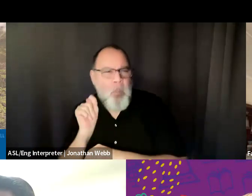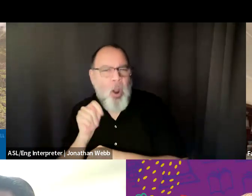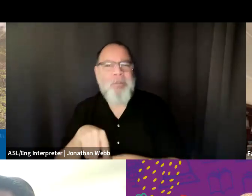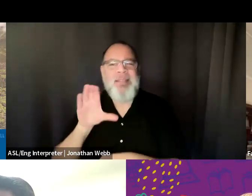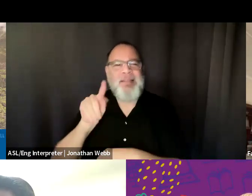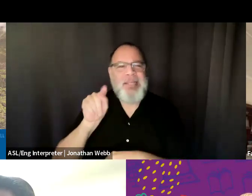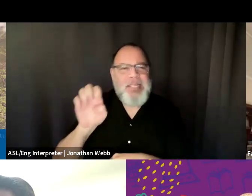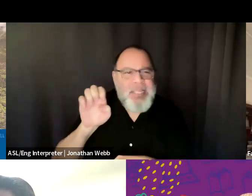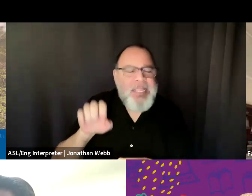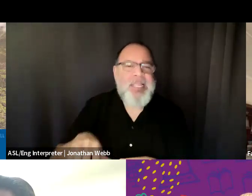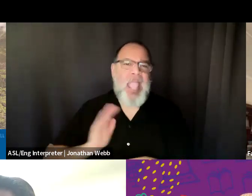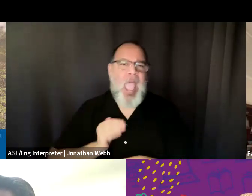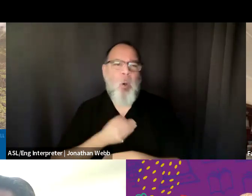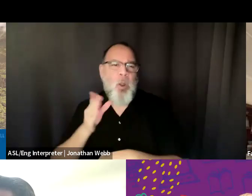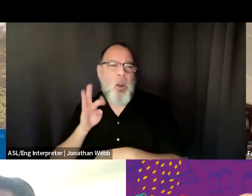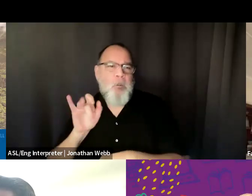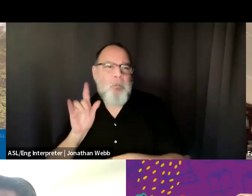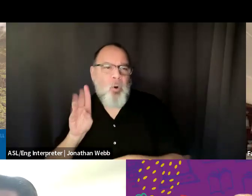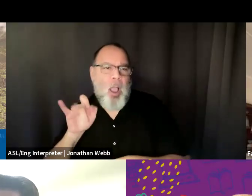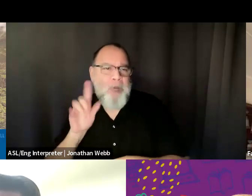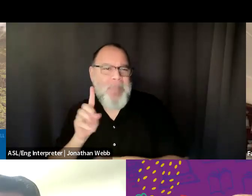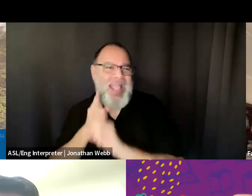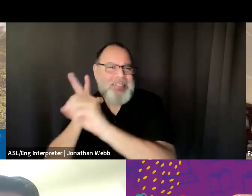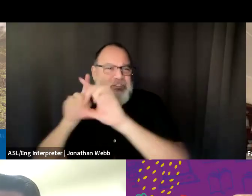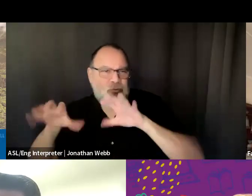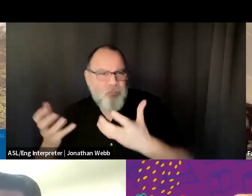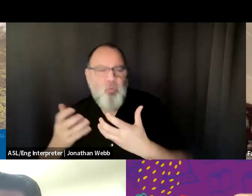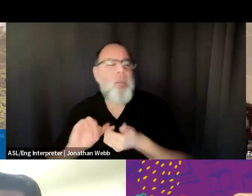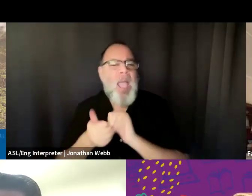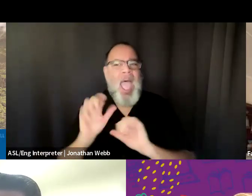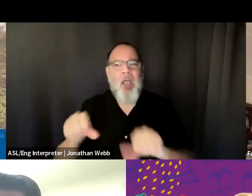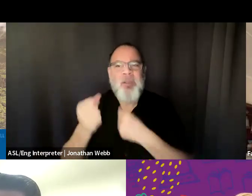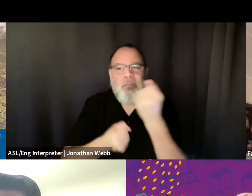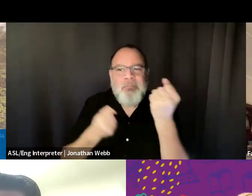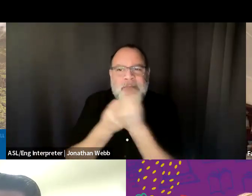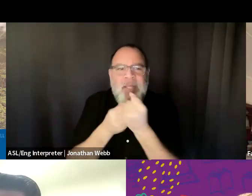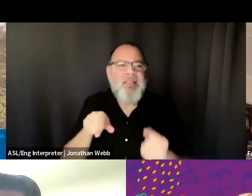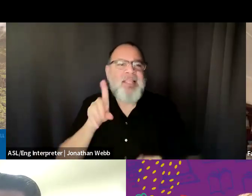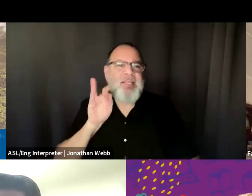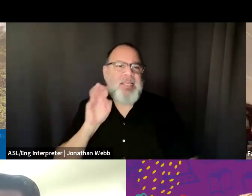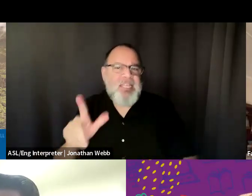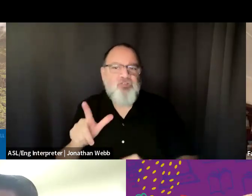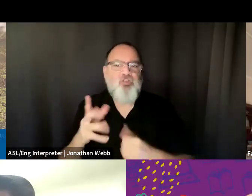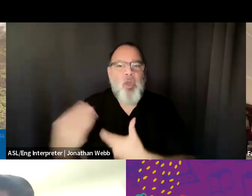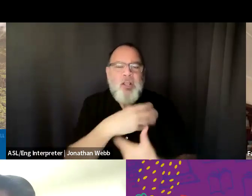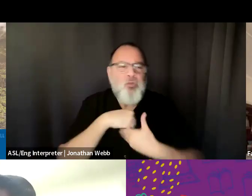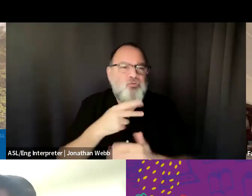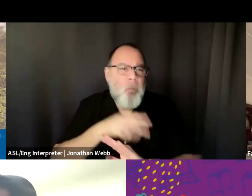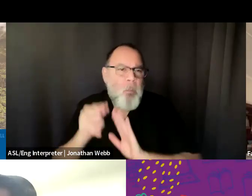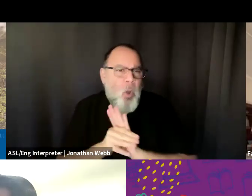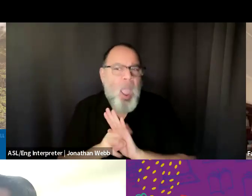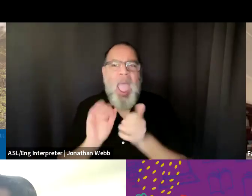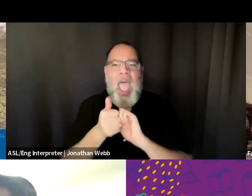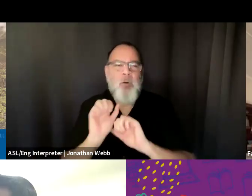other ecosystem partners support libraries in delivering digital inclusion programs and these types of services to